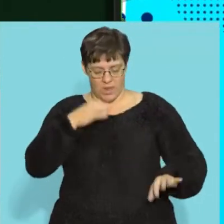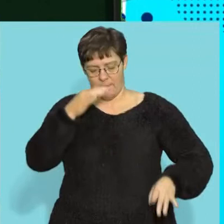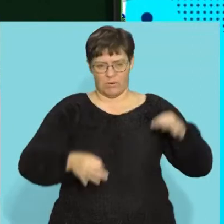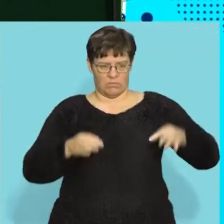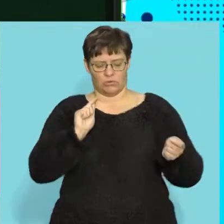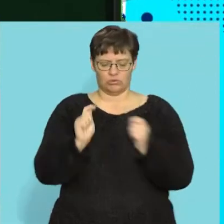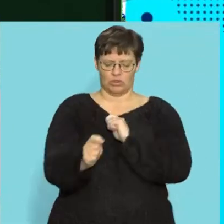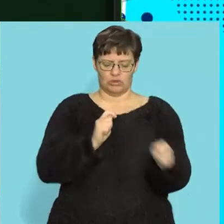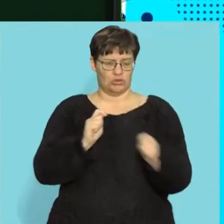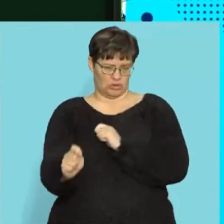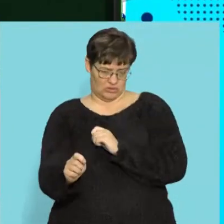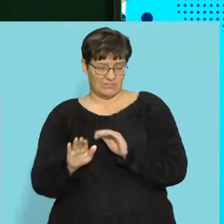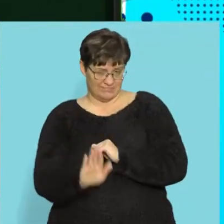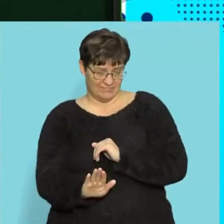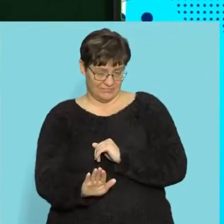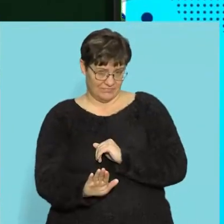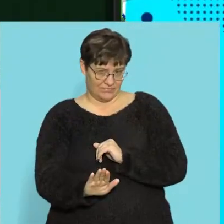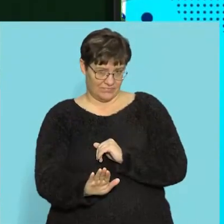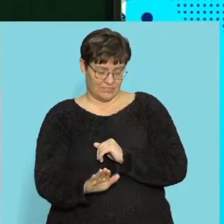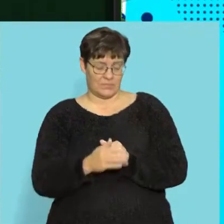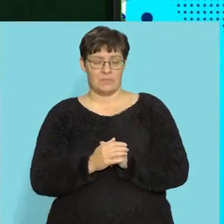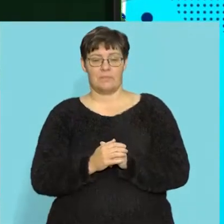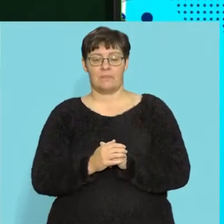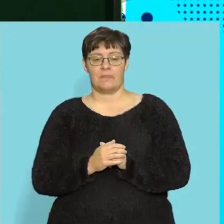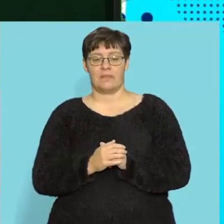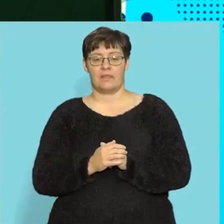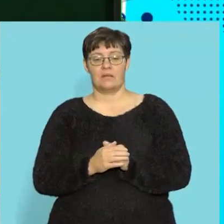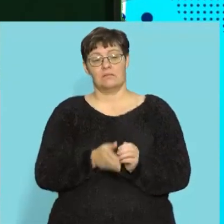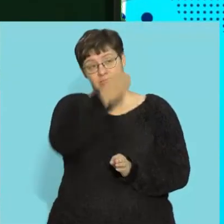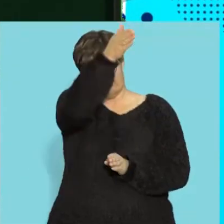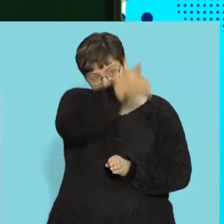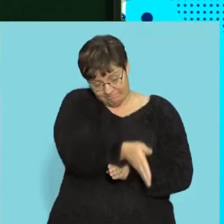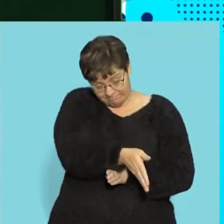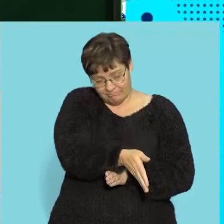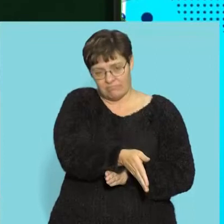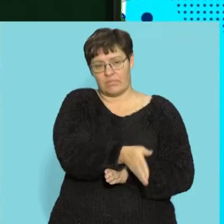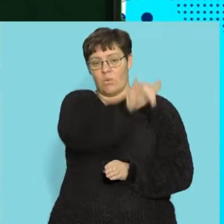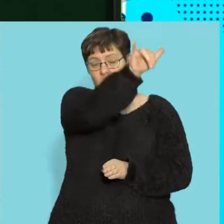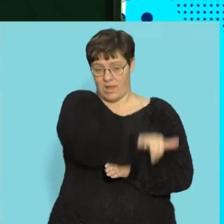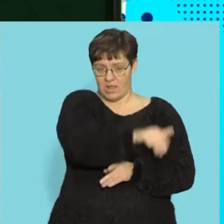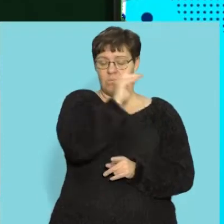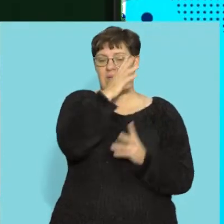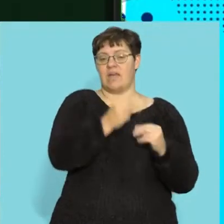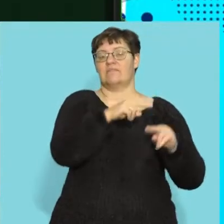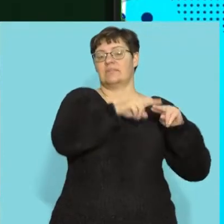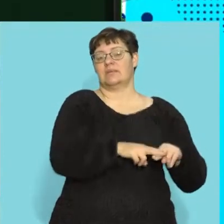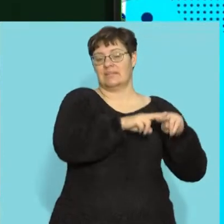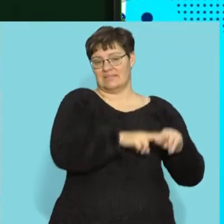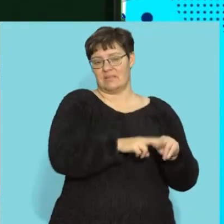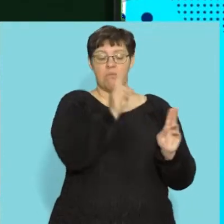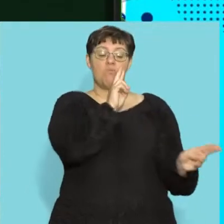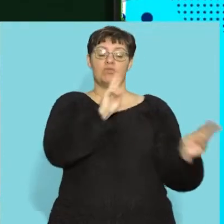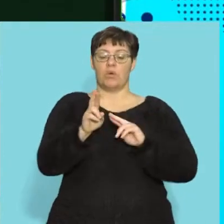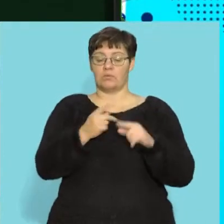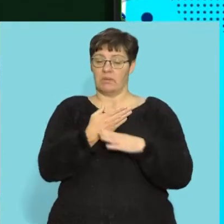we manipulate, change, or vary. Okay, whichever way you choose to look at it. And then on the vertical axis, we've got the dependent or the